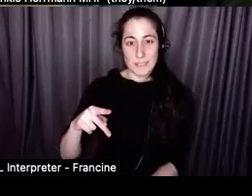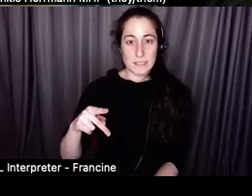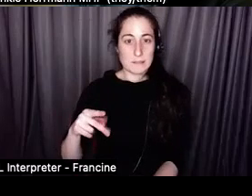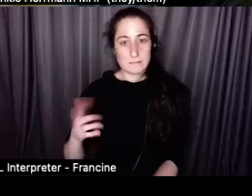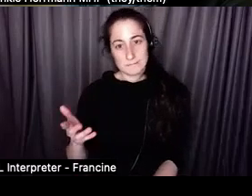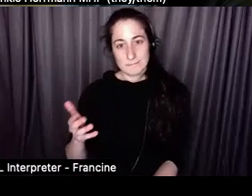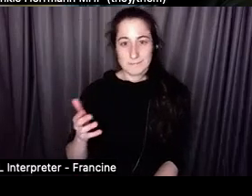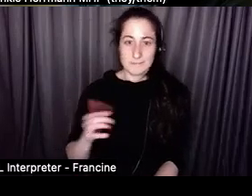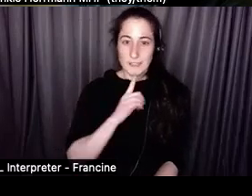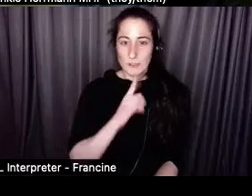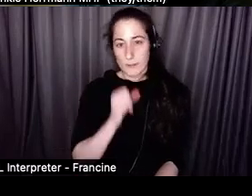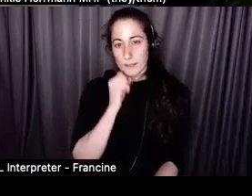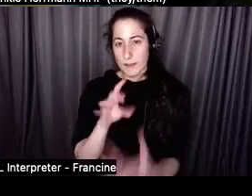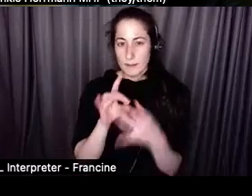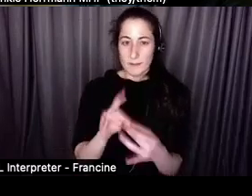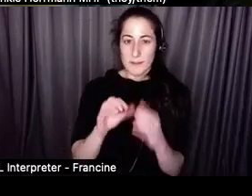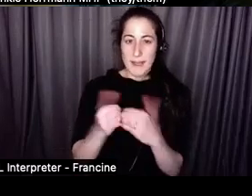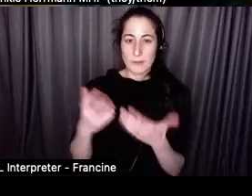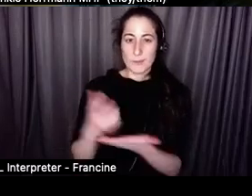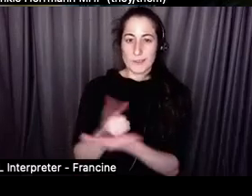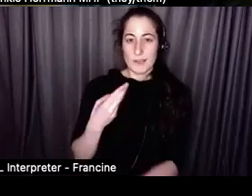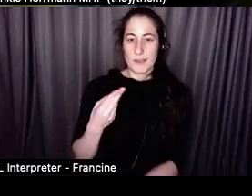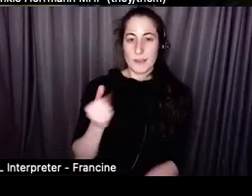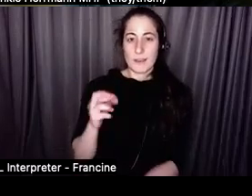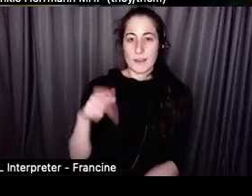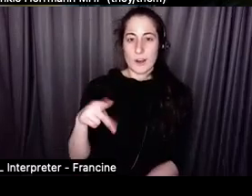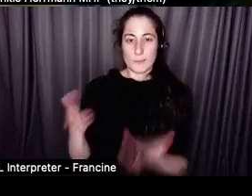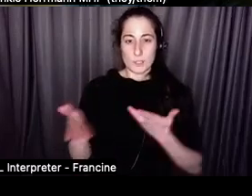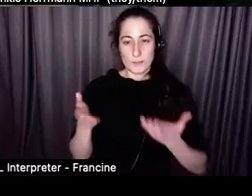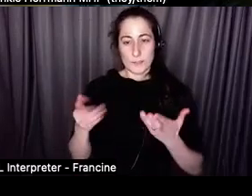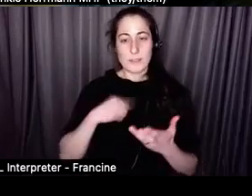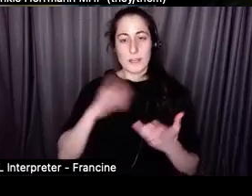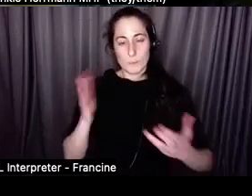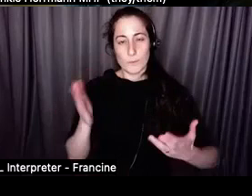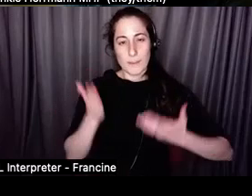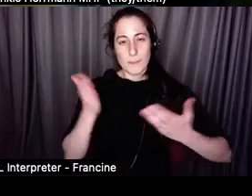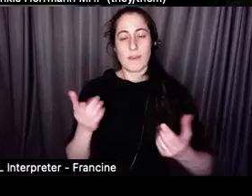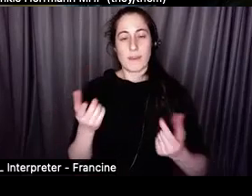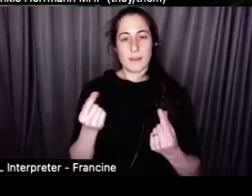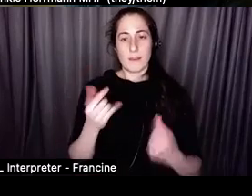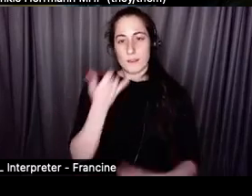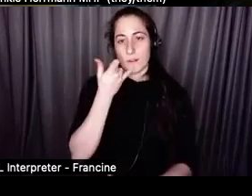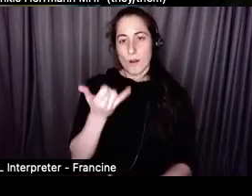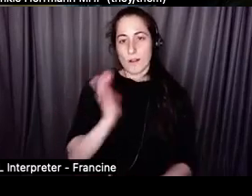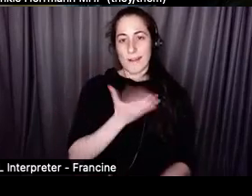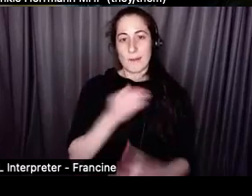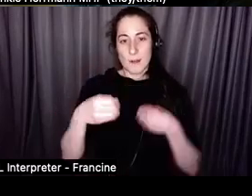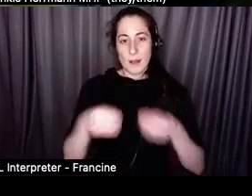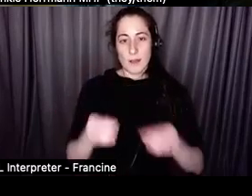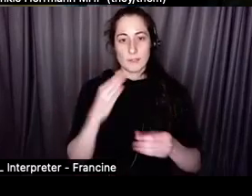do with you getting your HARP services. What I would recommend is you can call our office and we can figure out